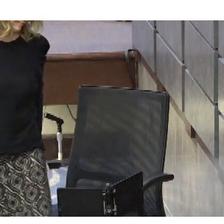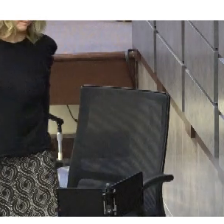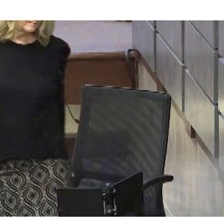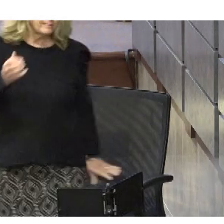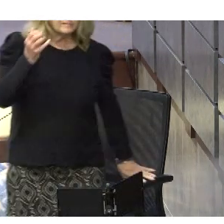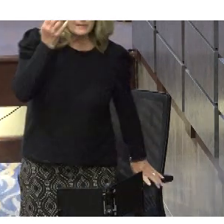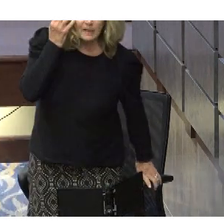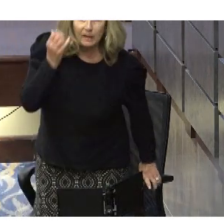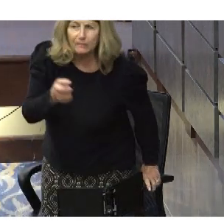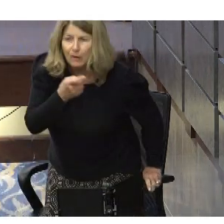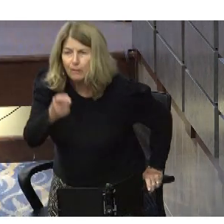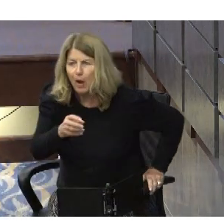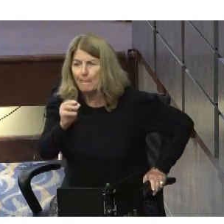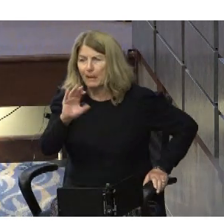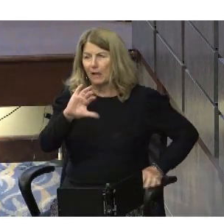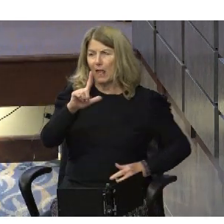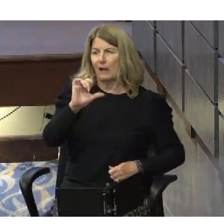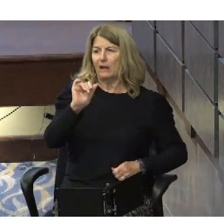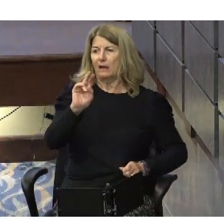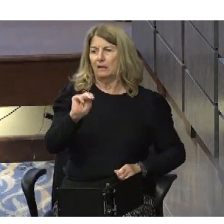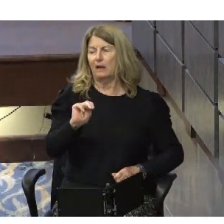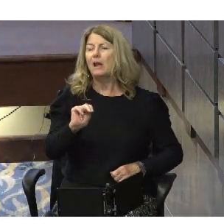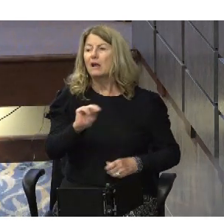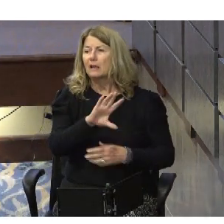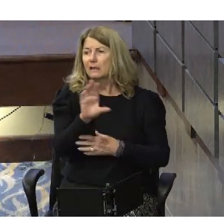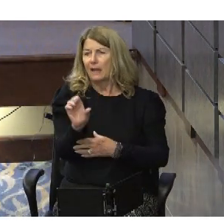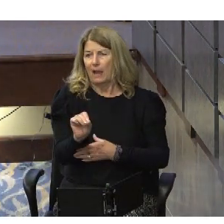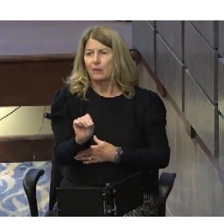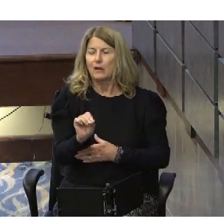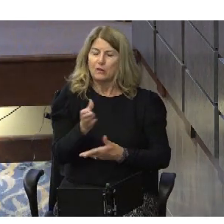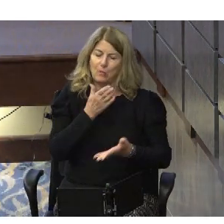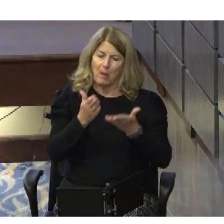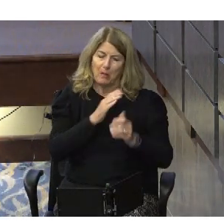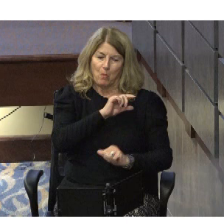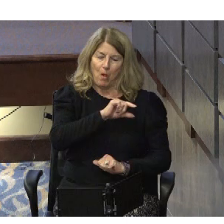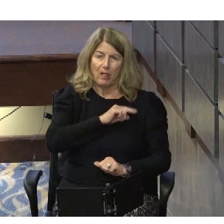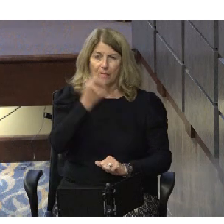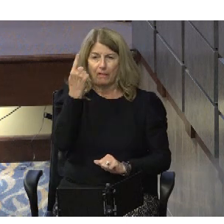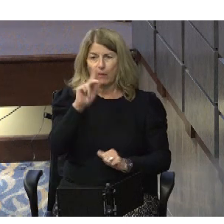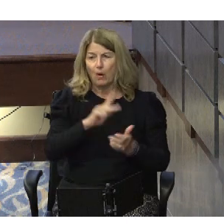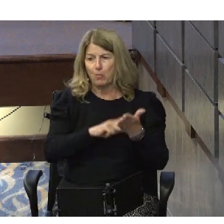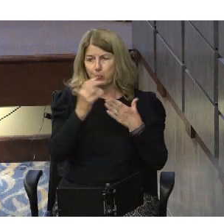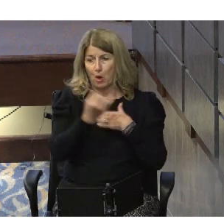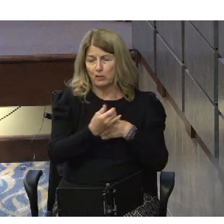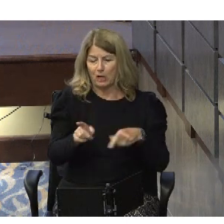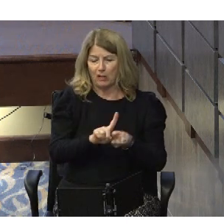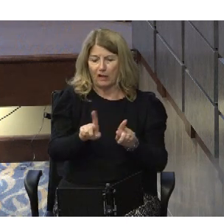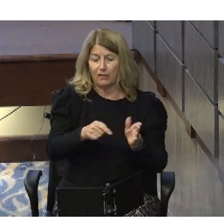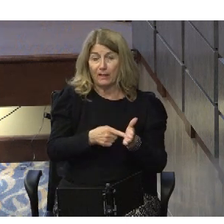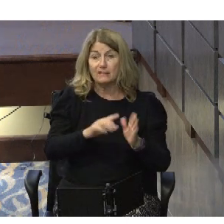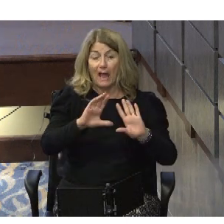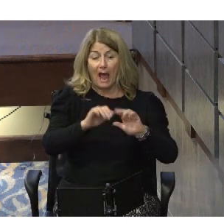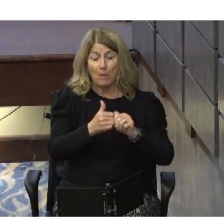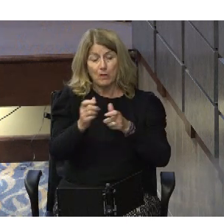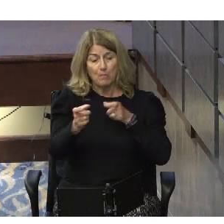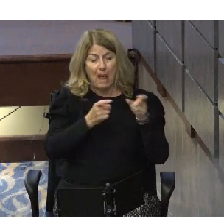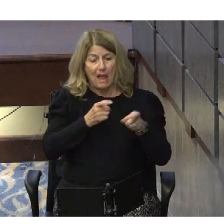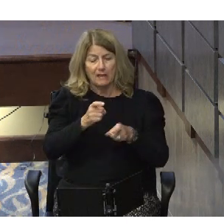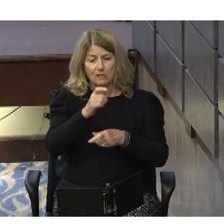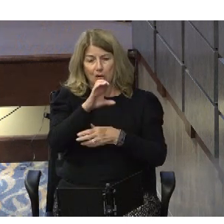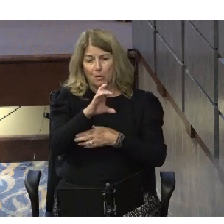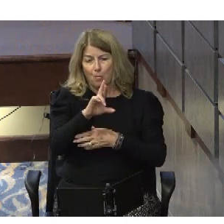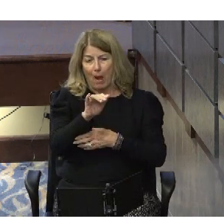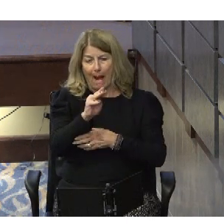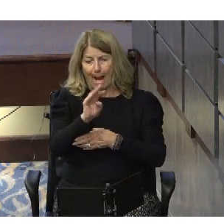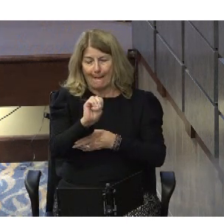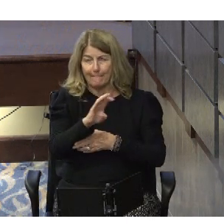our programming, and eventually you may qualify for a project like this. How will you handle crime and drug use? Like